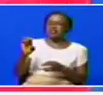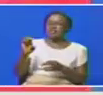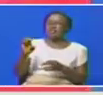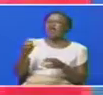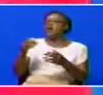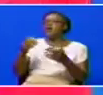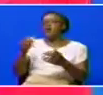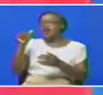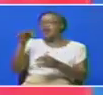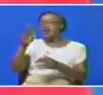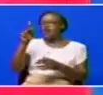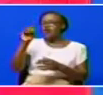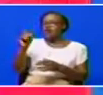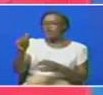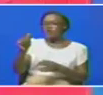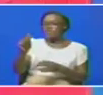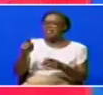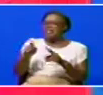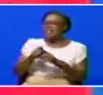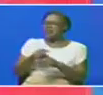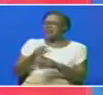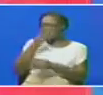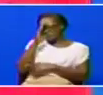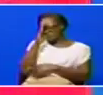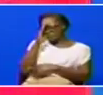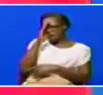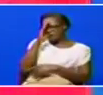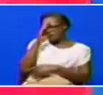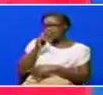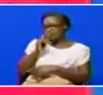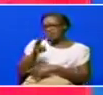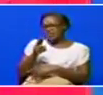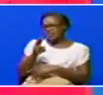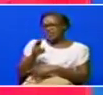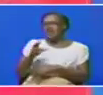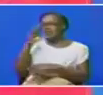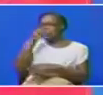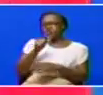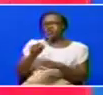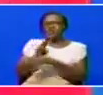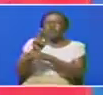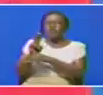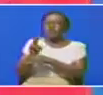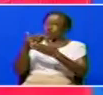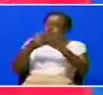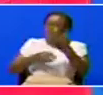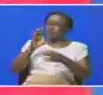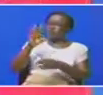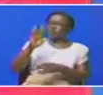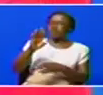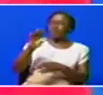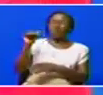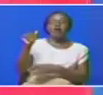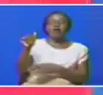ya awali yaliyotoka kwenye tume ya uchaguzi, akielezea wasiwasi na kukosa kutumia kwa fomu 34A kwenye